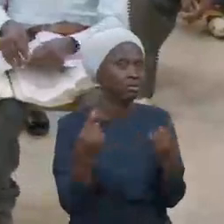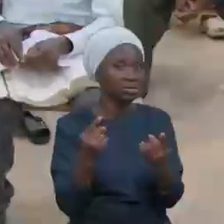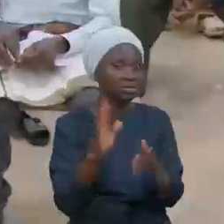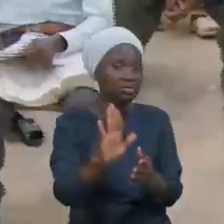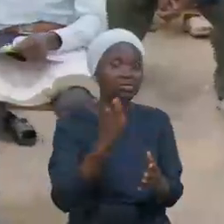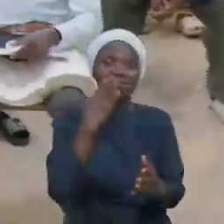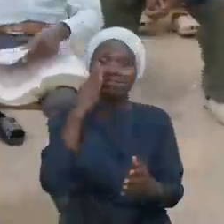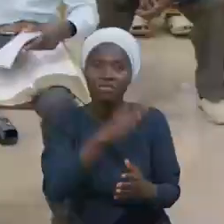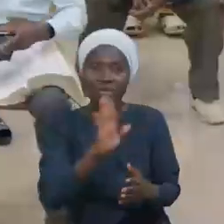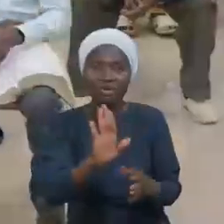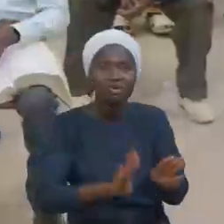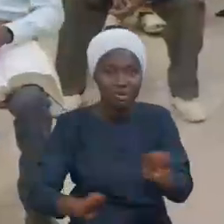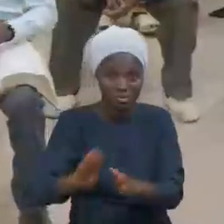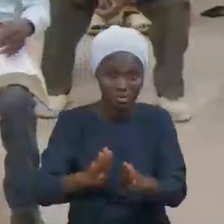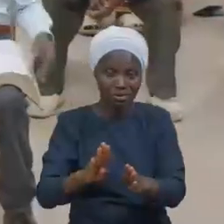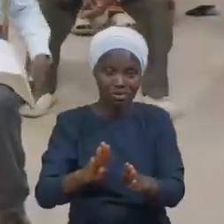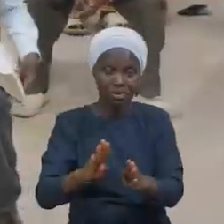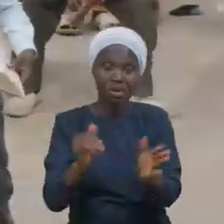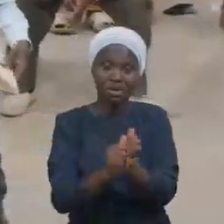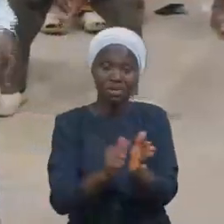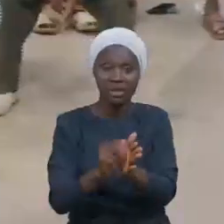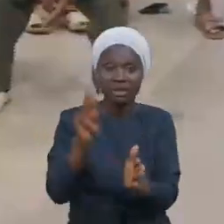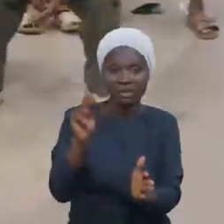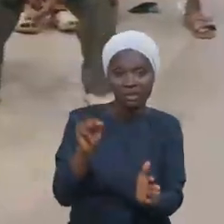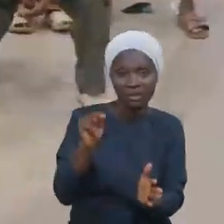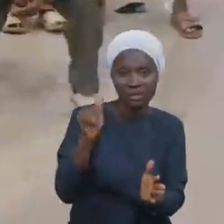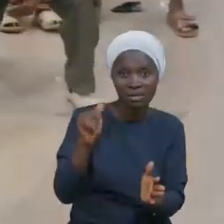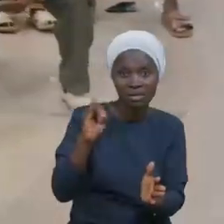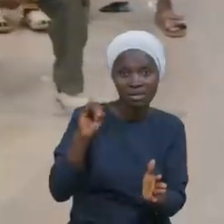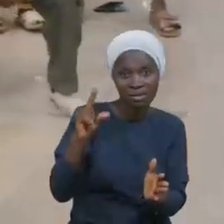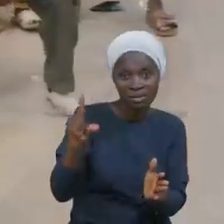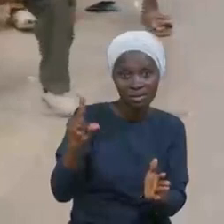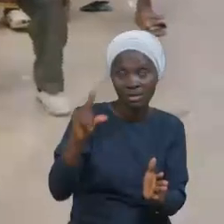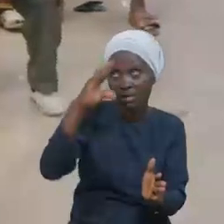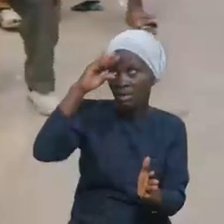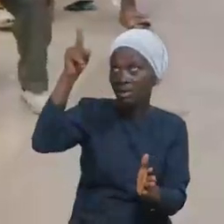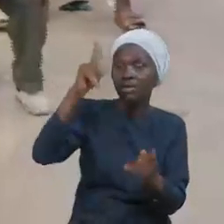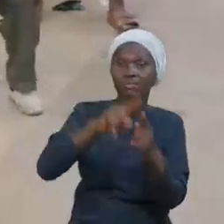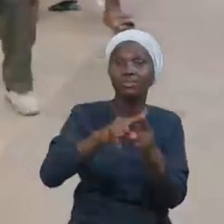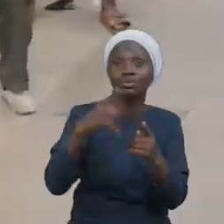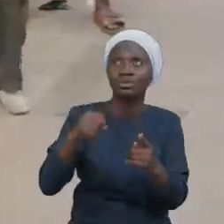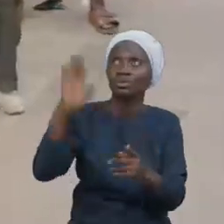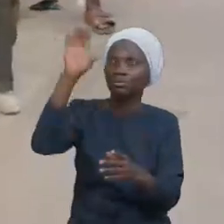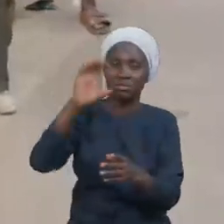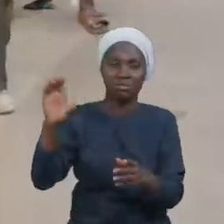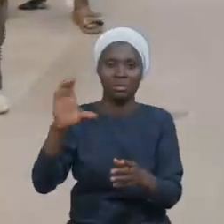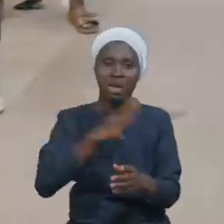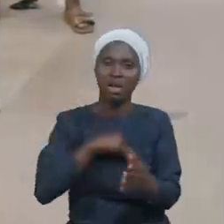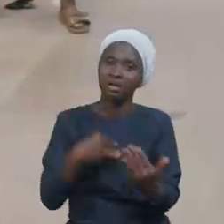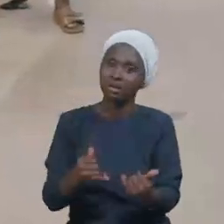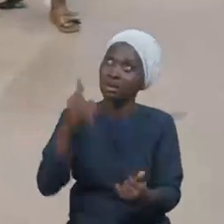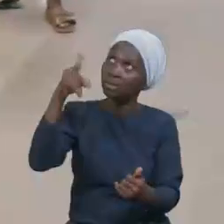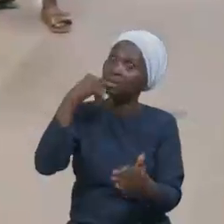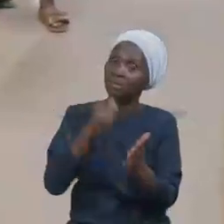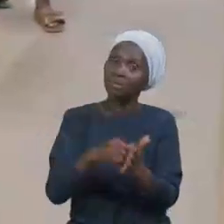that nailed him to the cross. And now he says, I'm willing to forgive you. I'm willing to